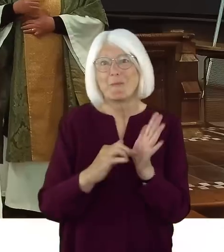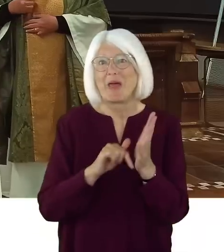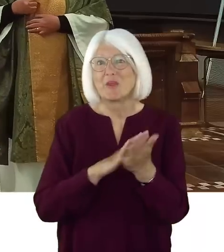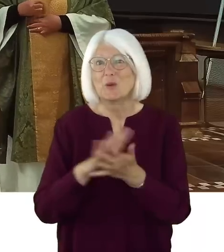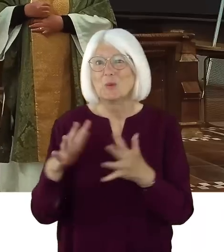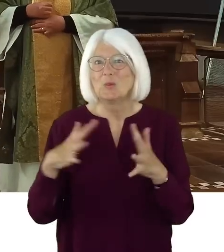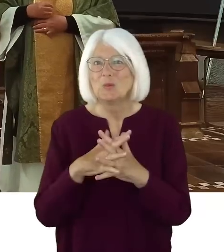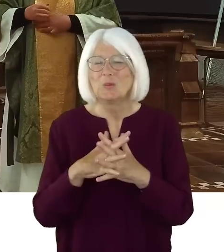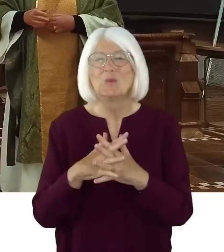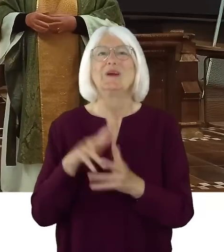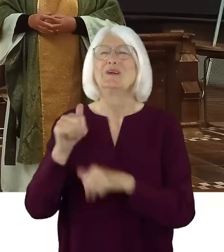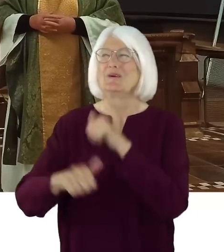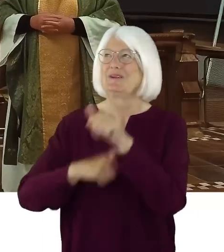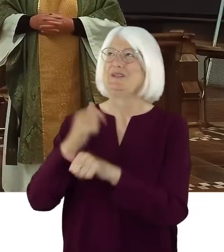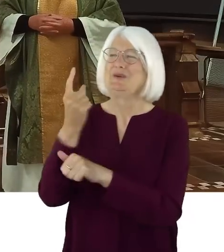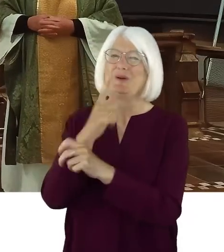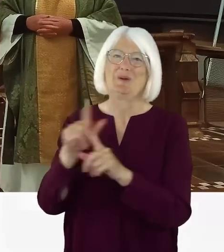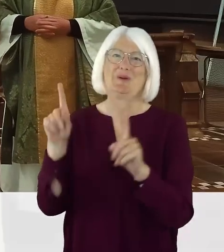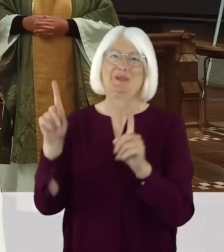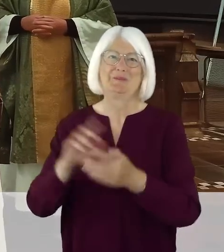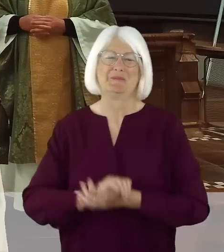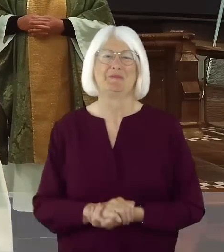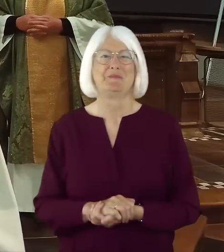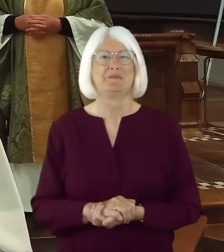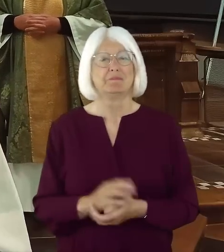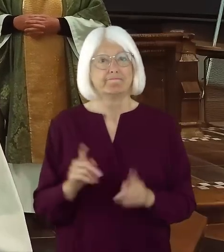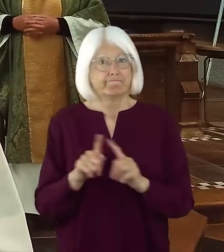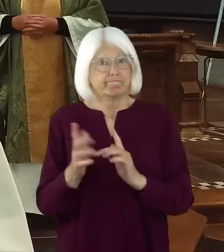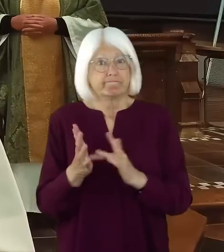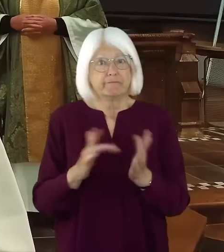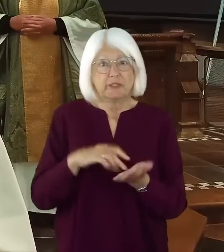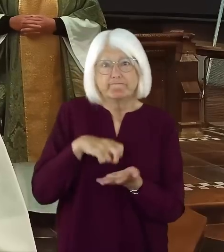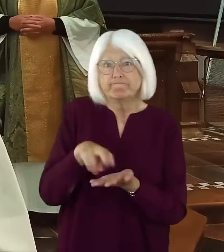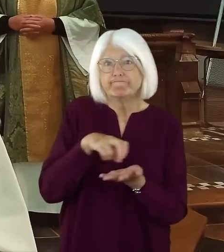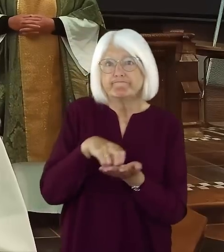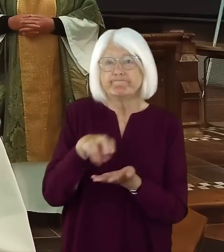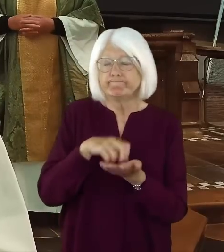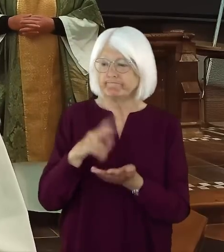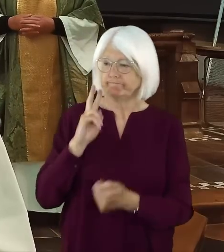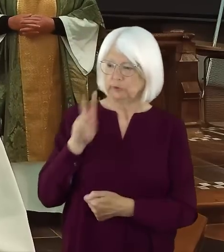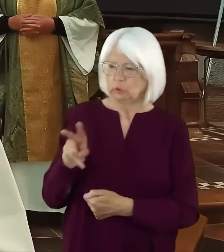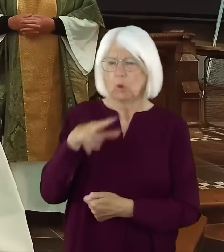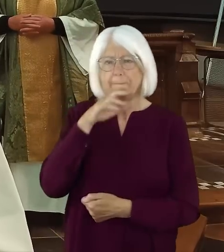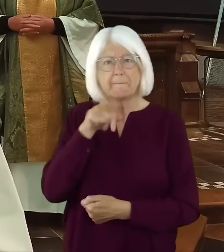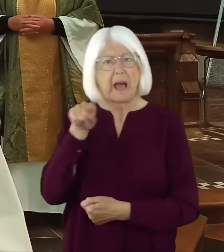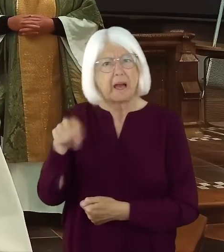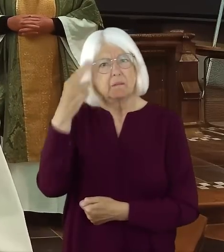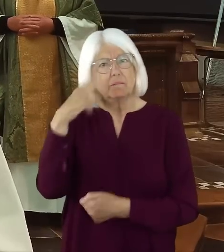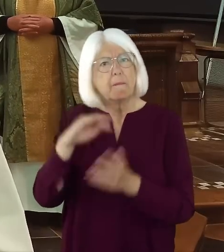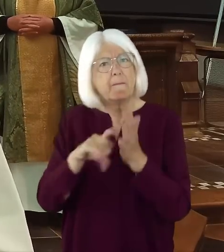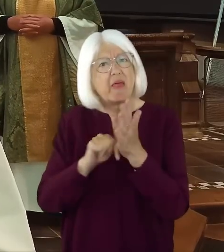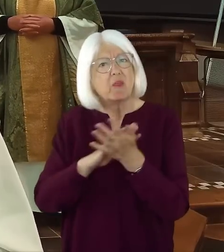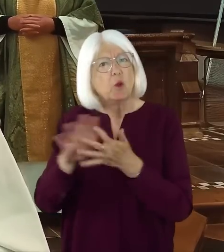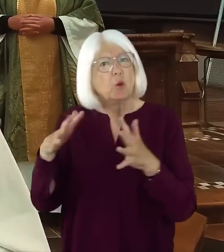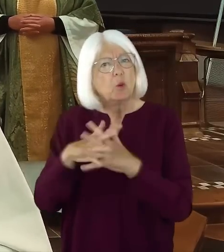Matthew. Glory to you, O Lord. As Jesus was walking along, he saw a man called